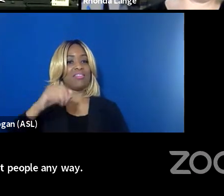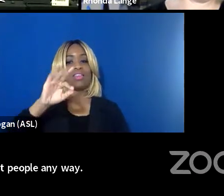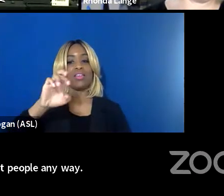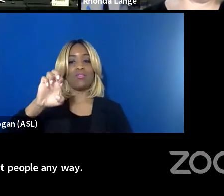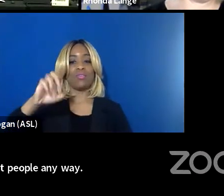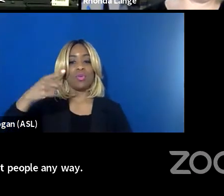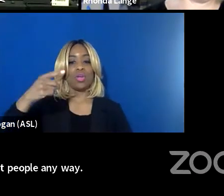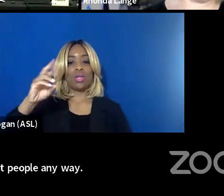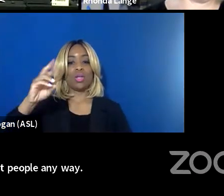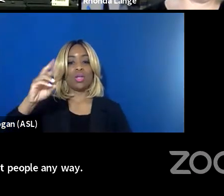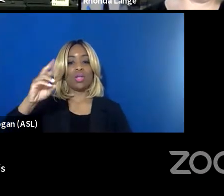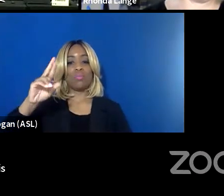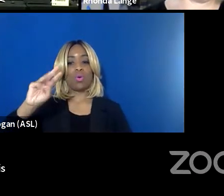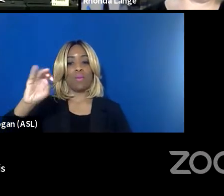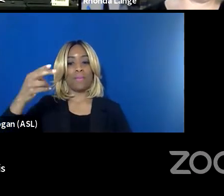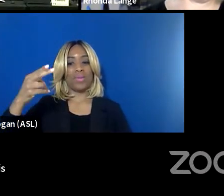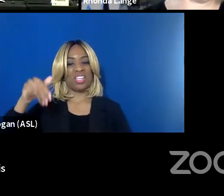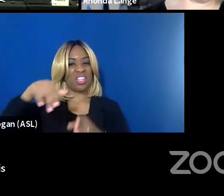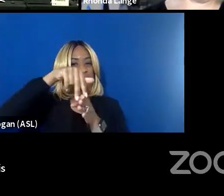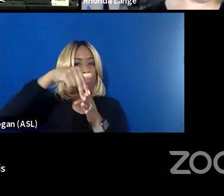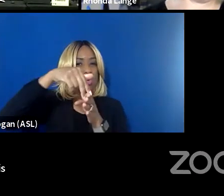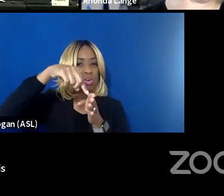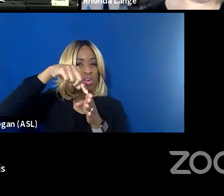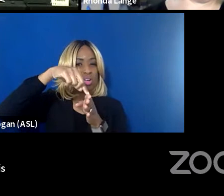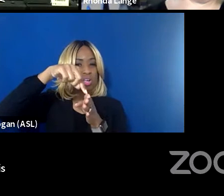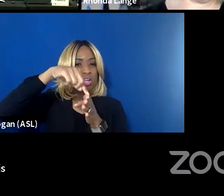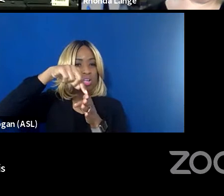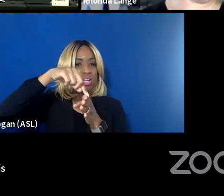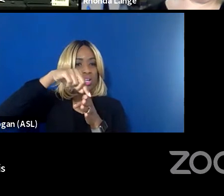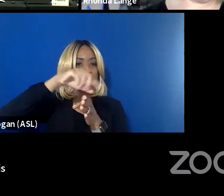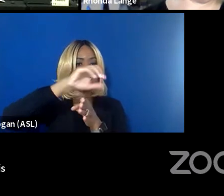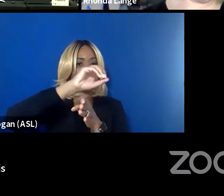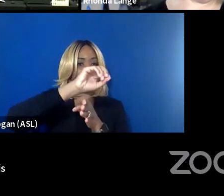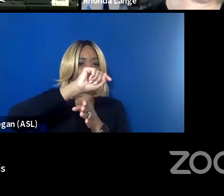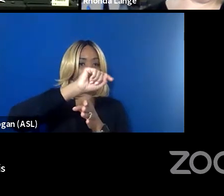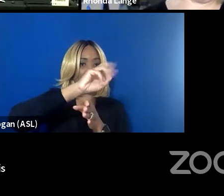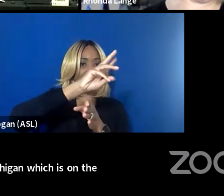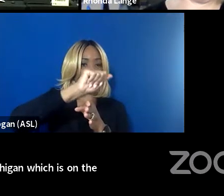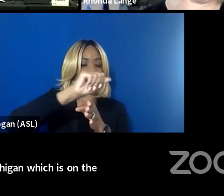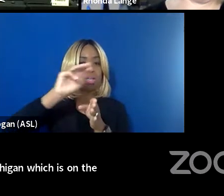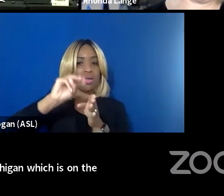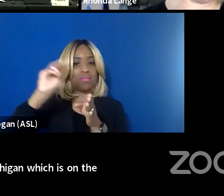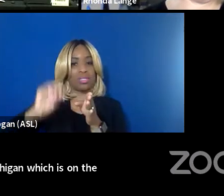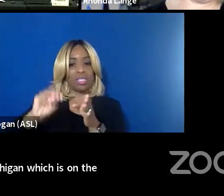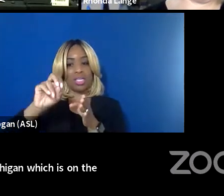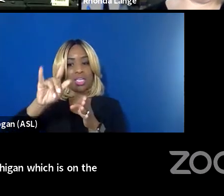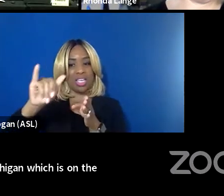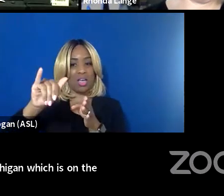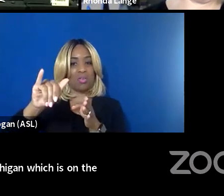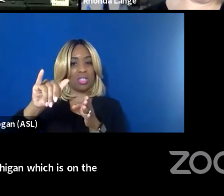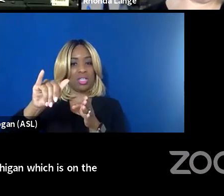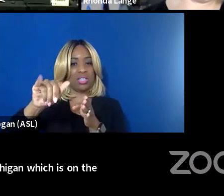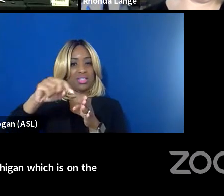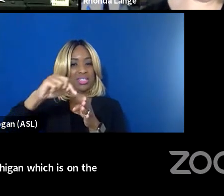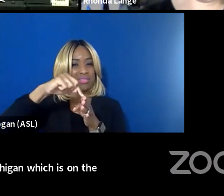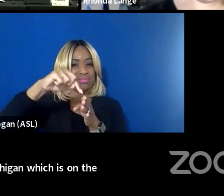which is on the border between Ottawa and Muskegon counties, literally.